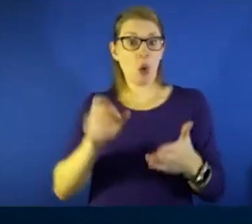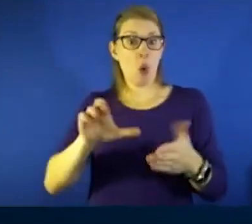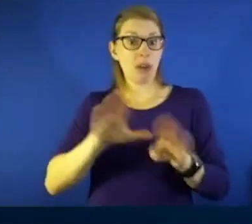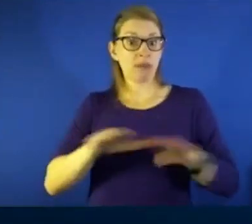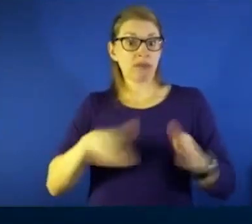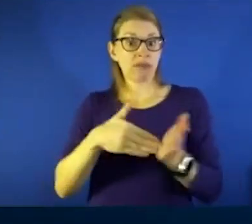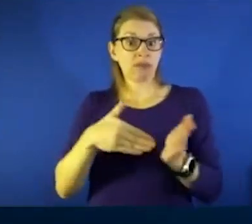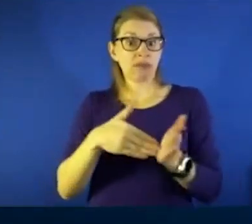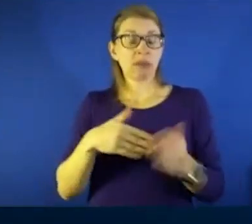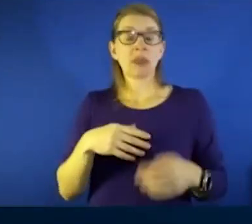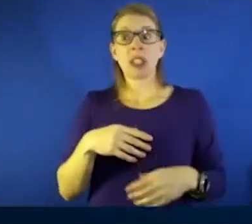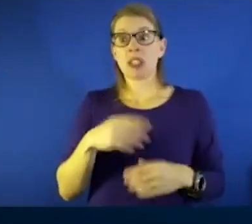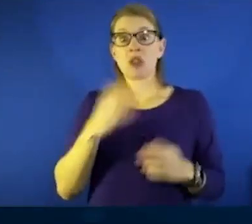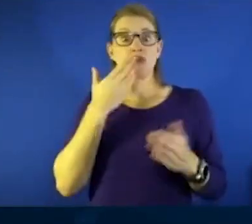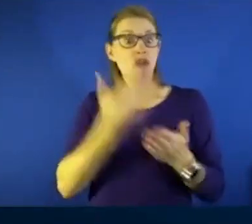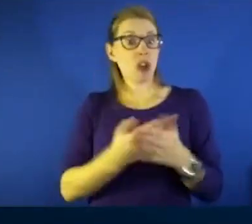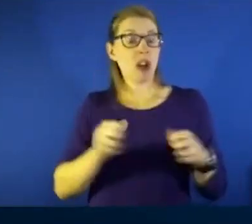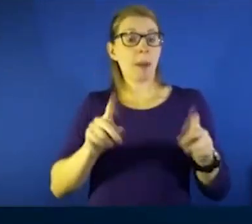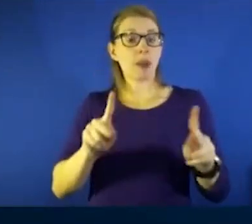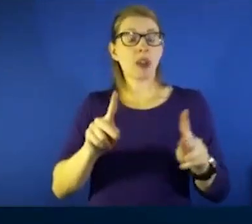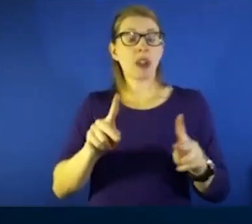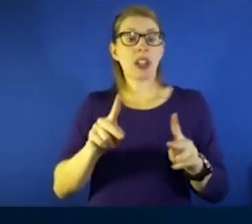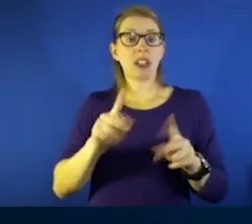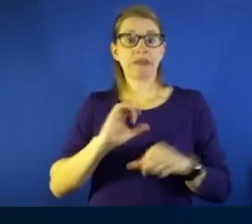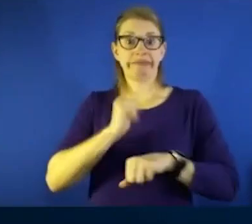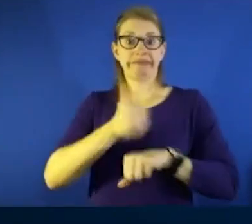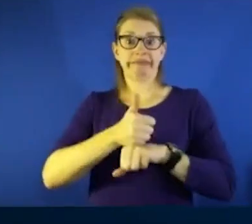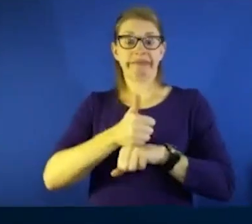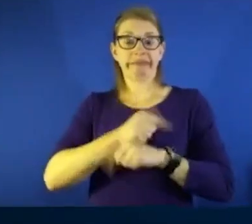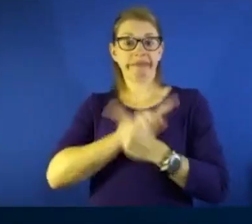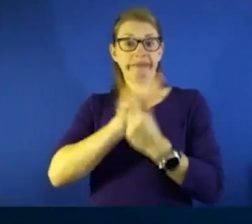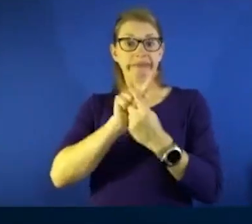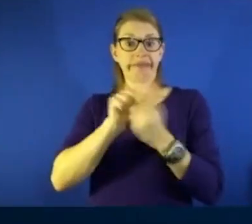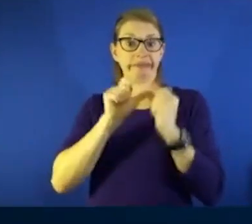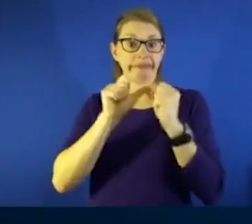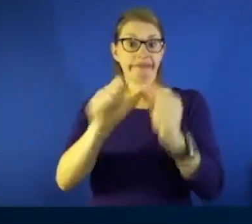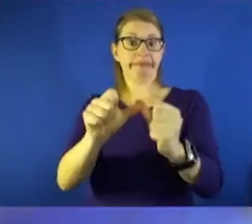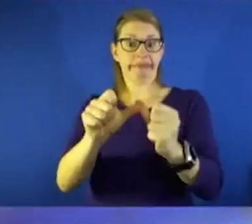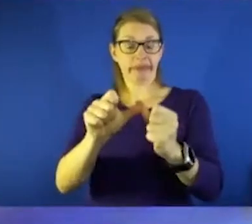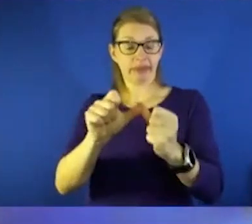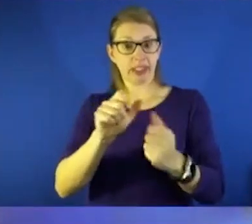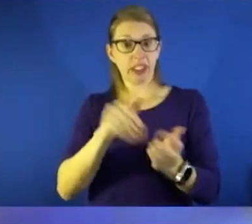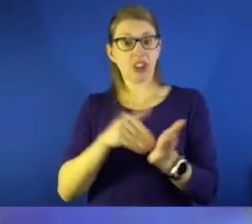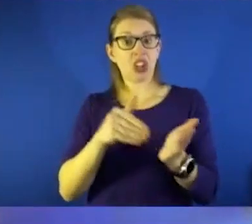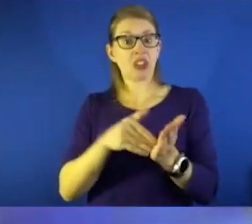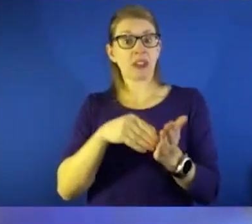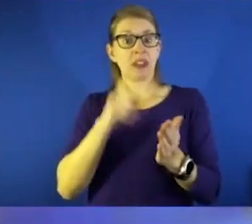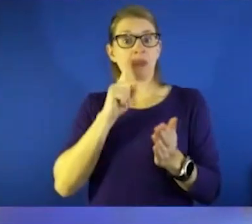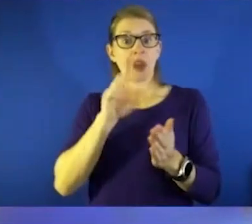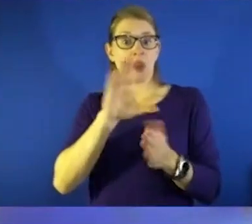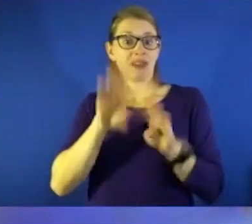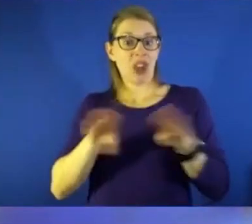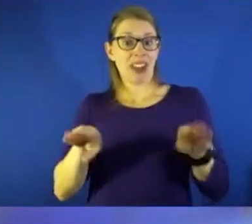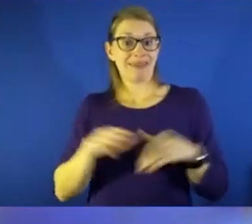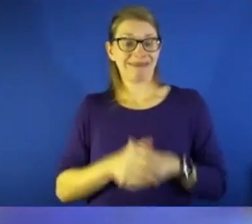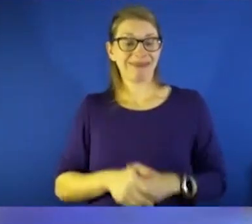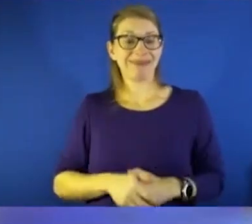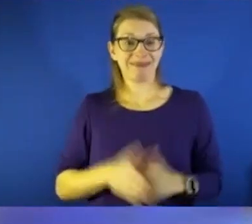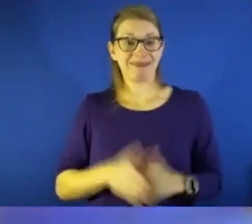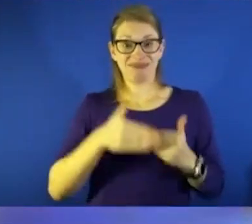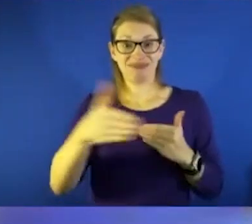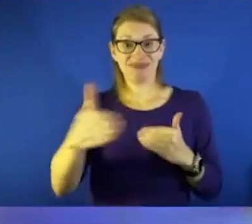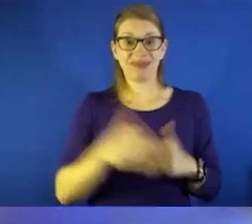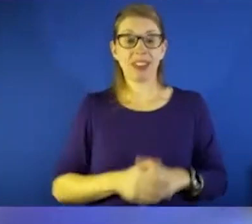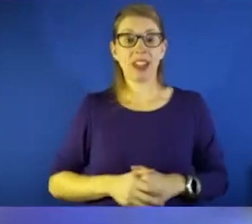you and your family established with one here at the health system. All right. Dr. Stites, I'm going to get to some questions from the community. Do you have